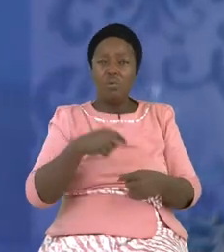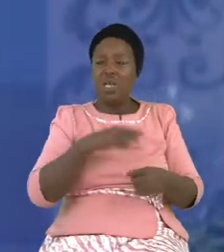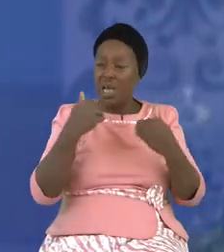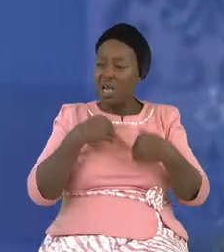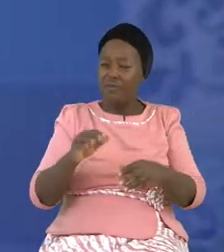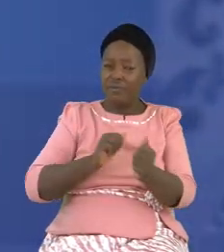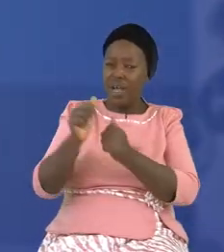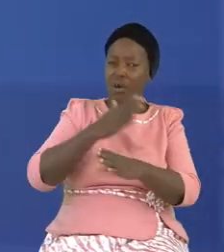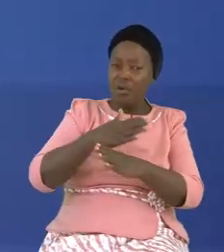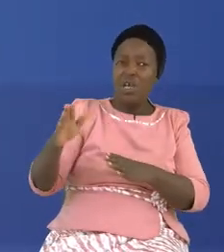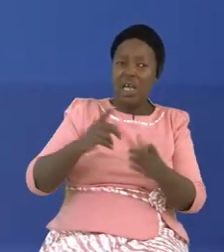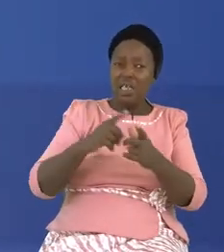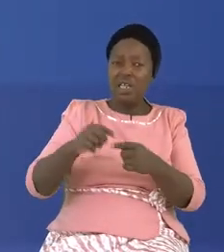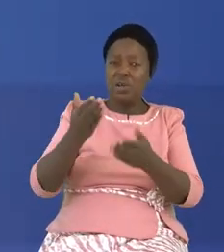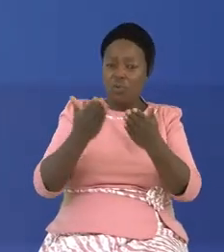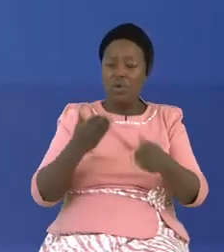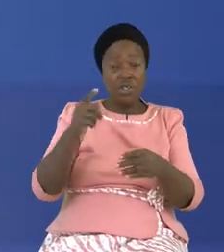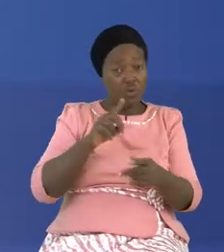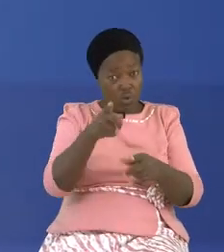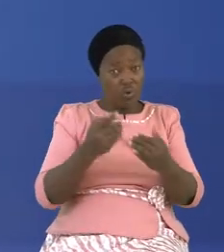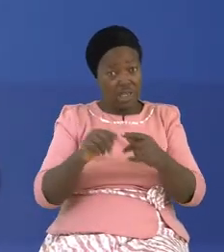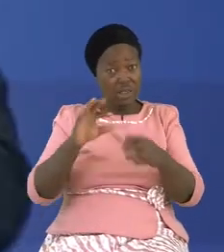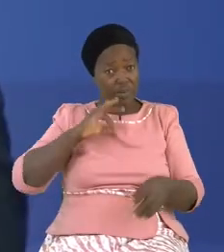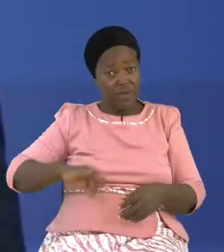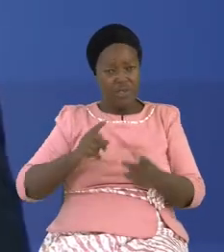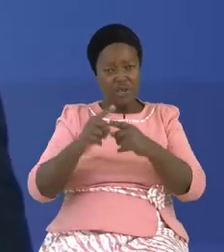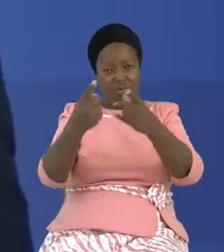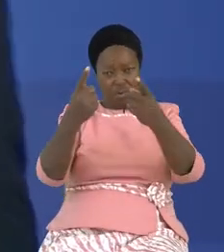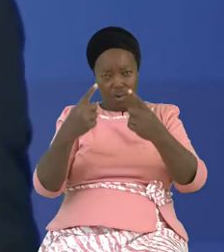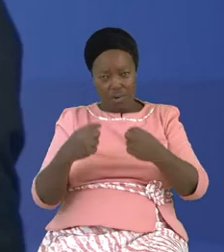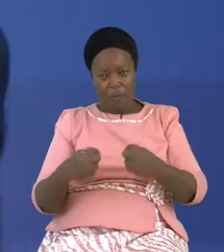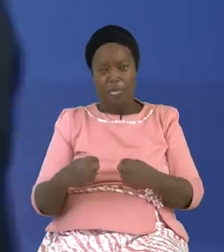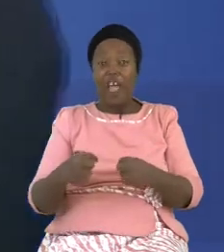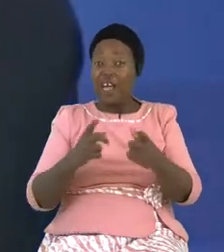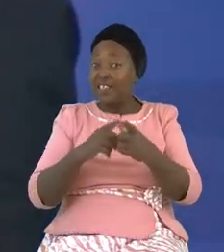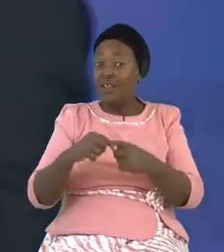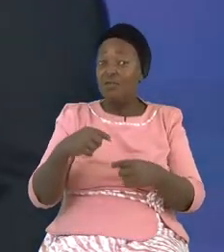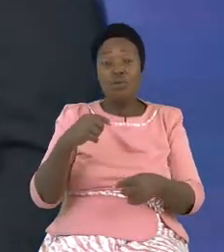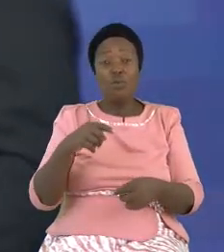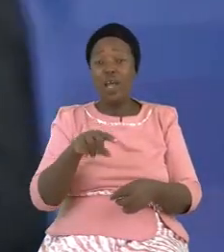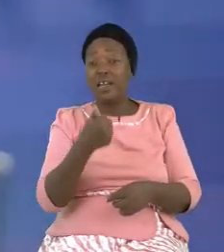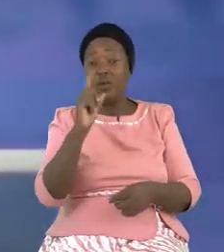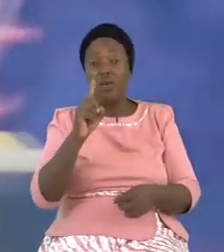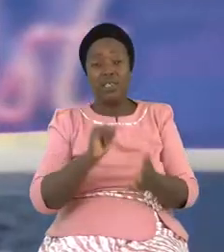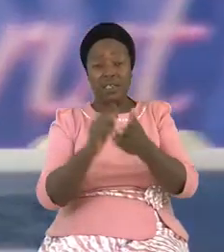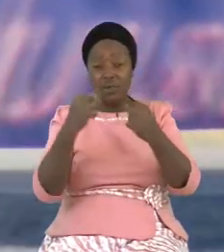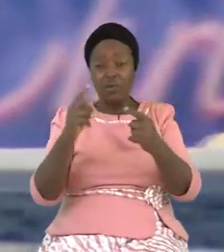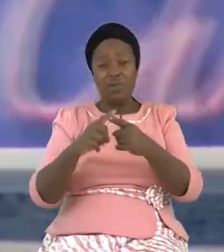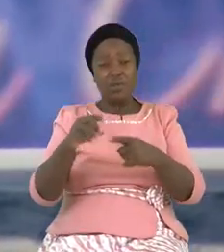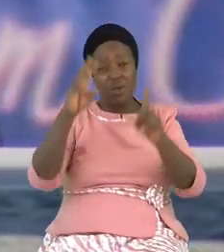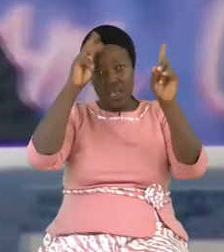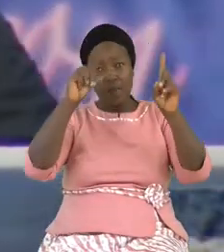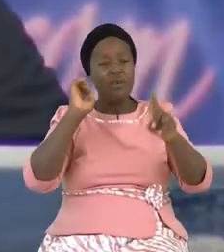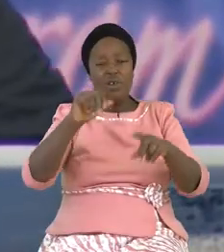and we want his benefit, and then you come, and whosoever comes unto him, he will in